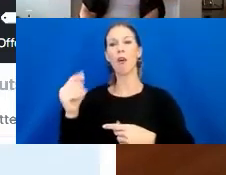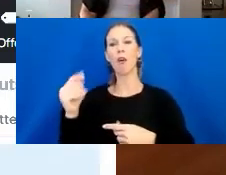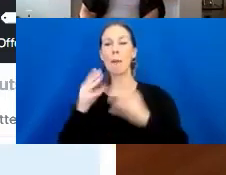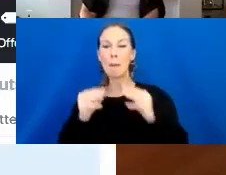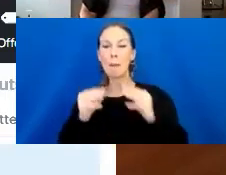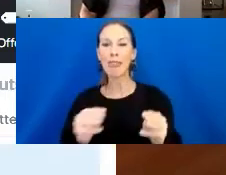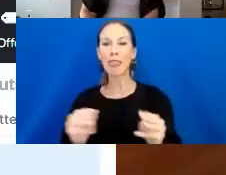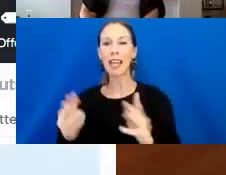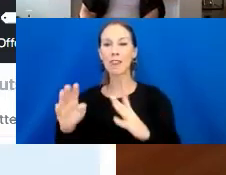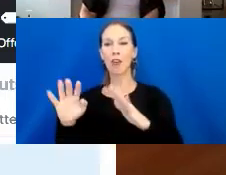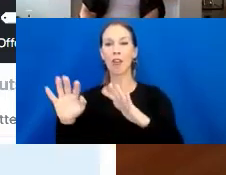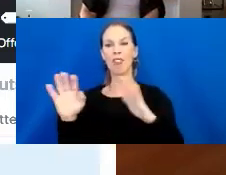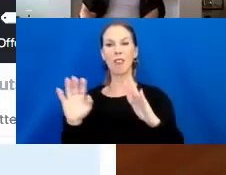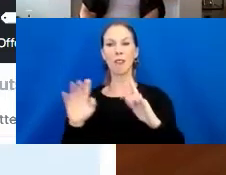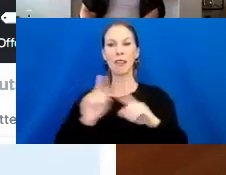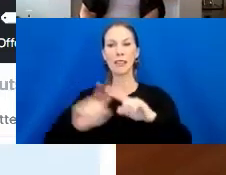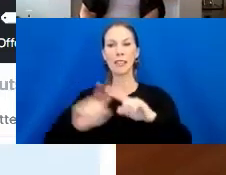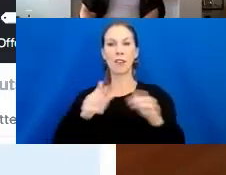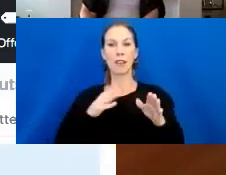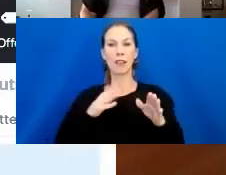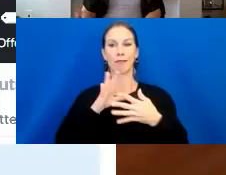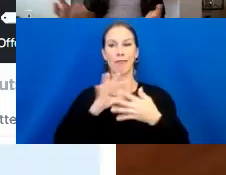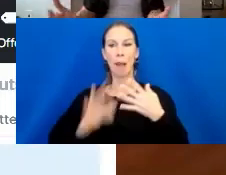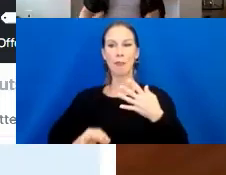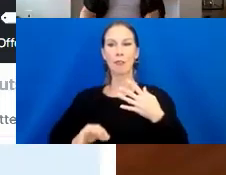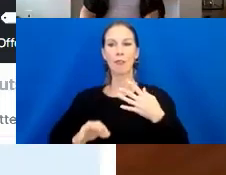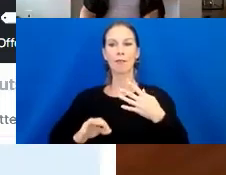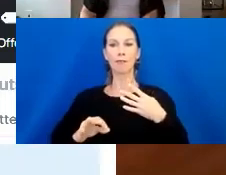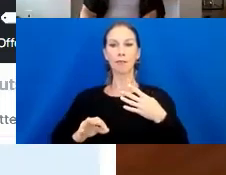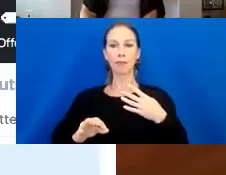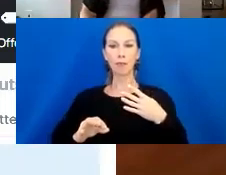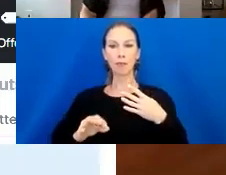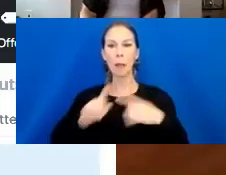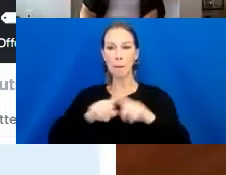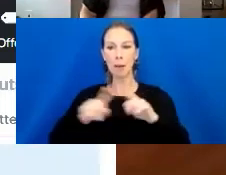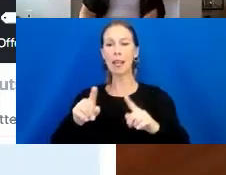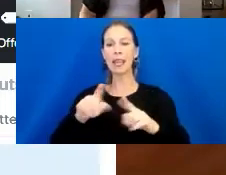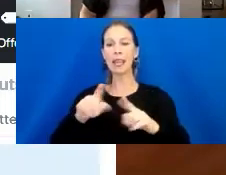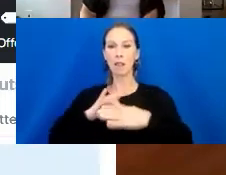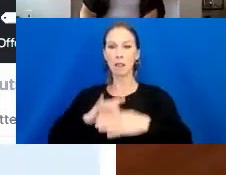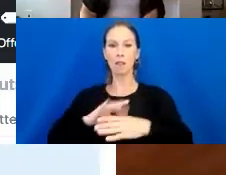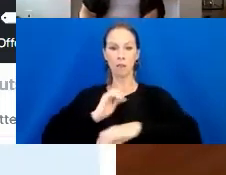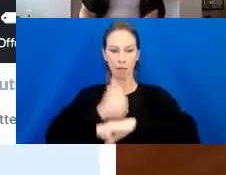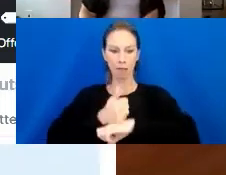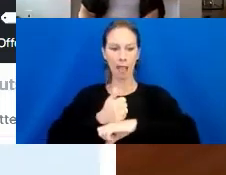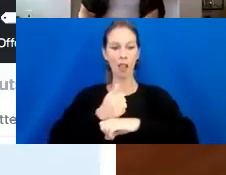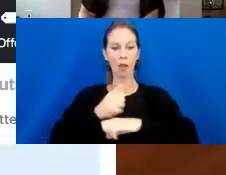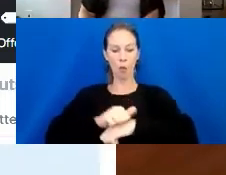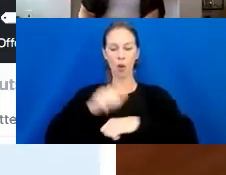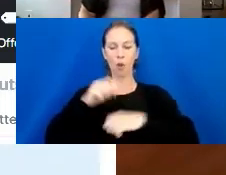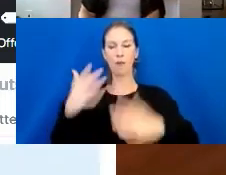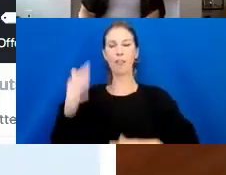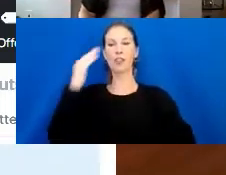but it's substantive work as we know it in the field.